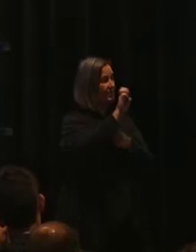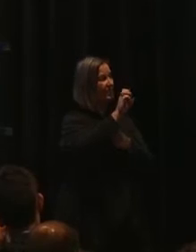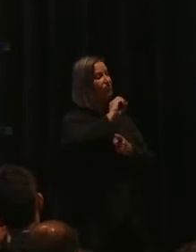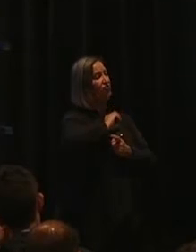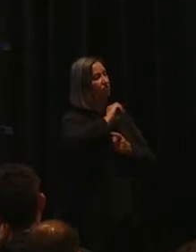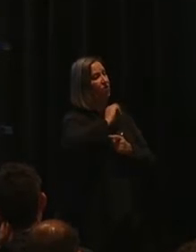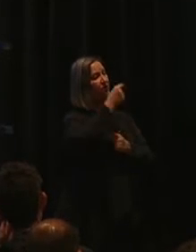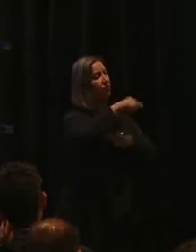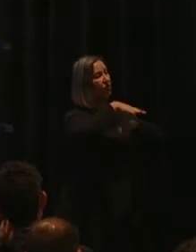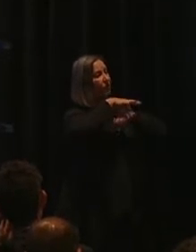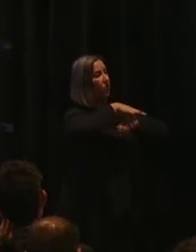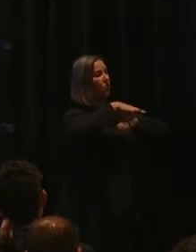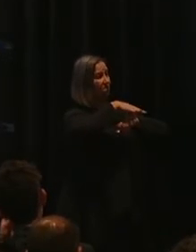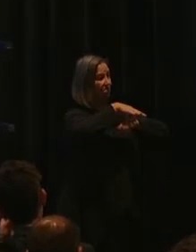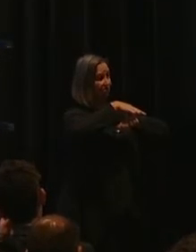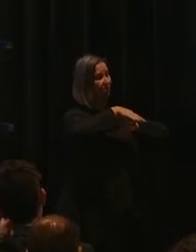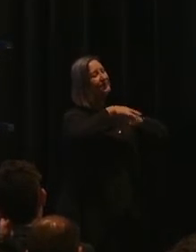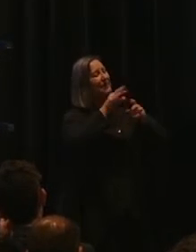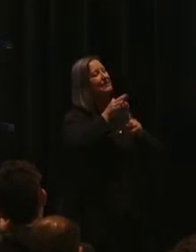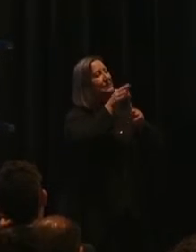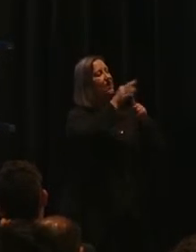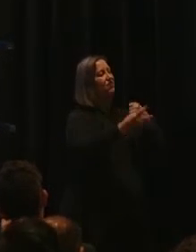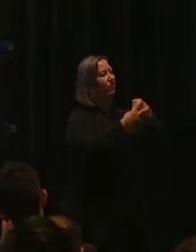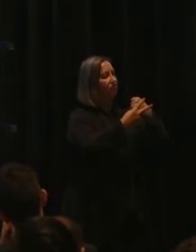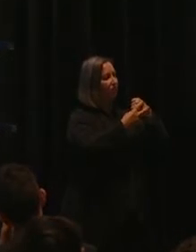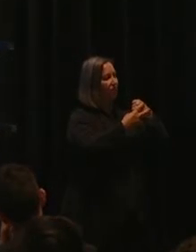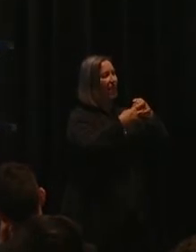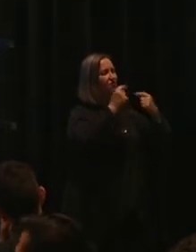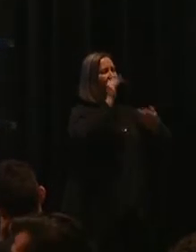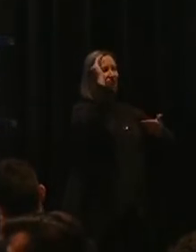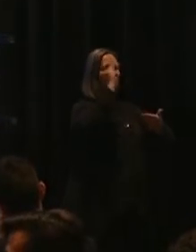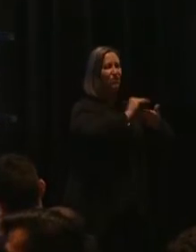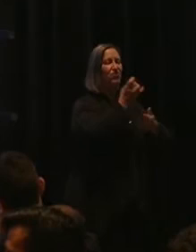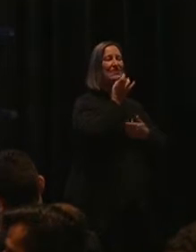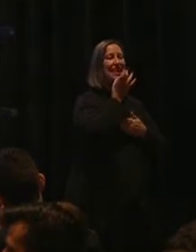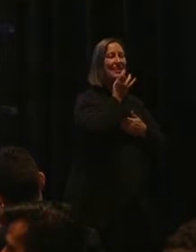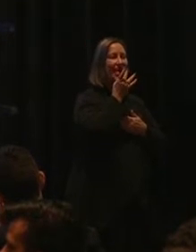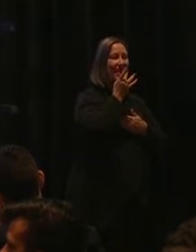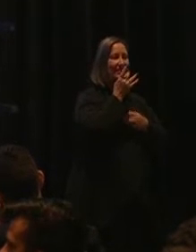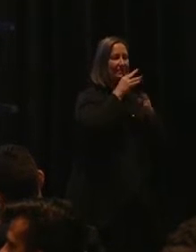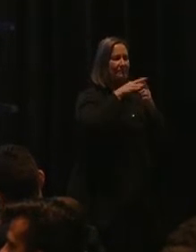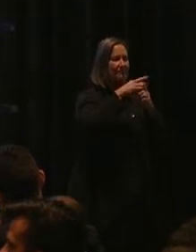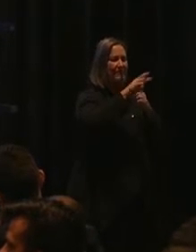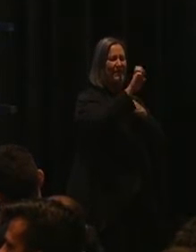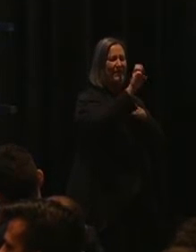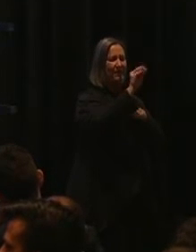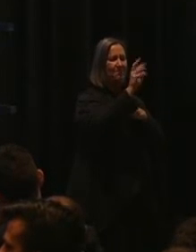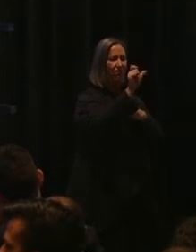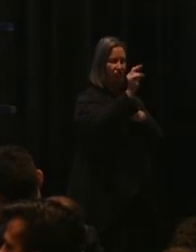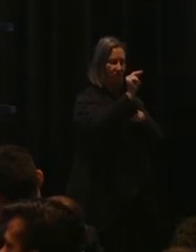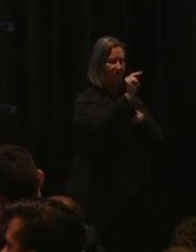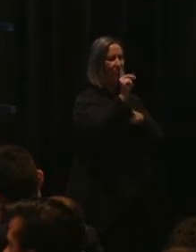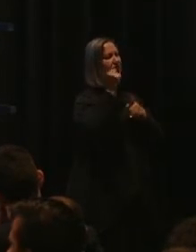Lighting, which specializes in consultation services to reduce light pollution. As a lighting consultant for the city of Dripping Springs, where she was a key